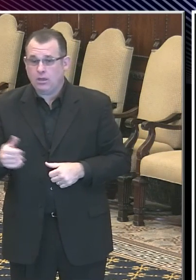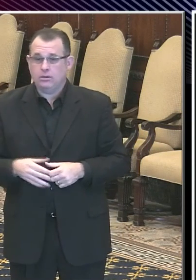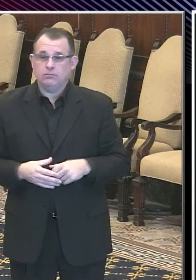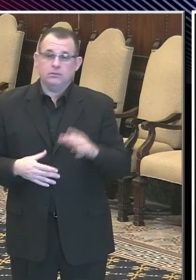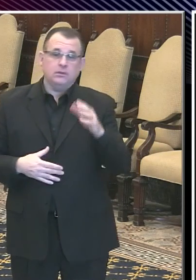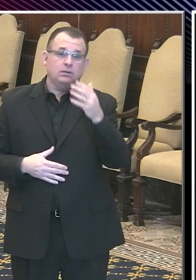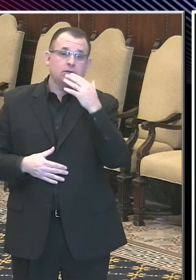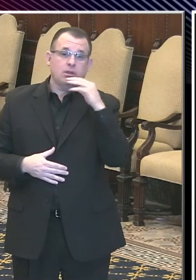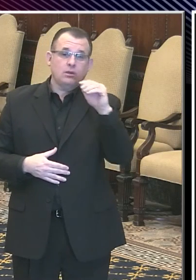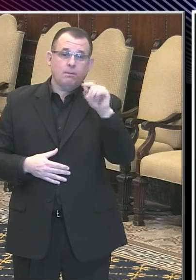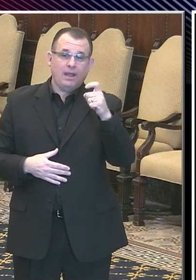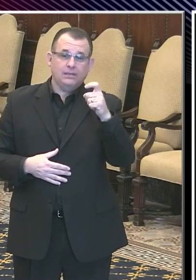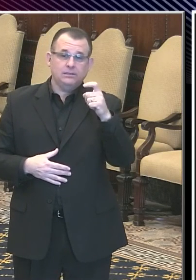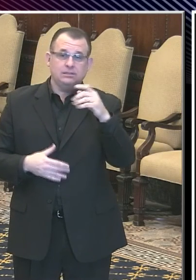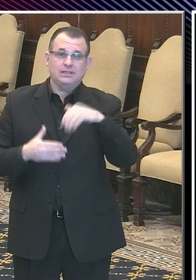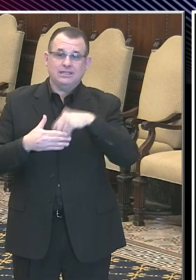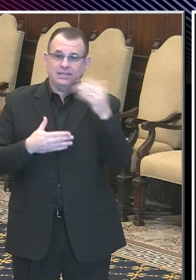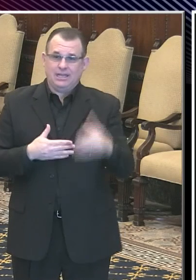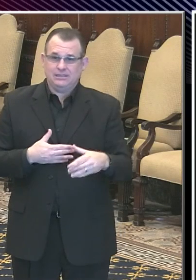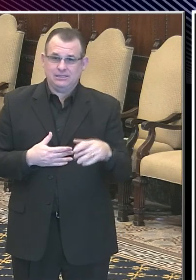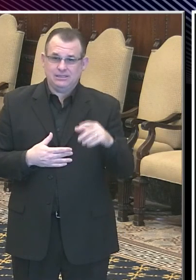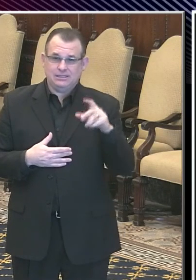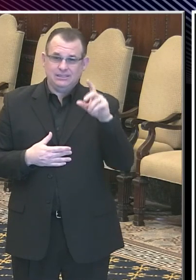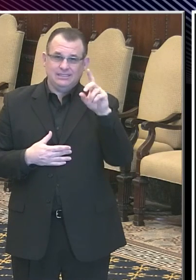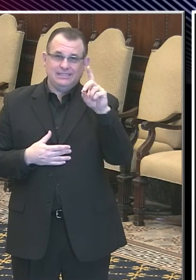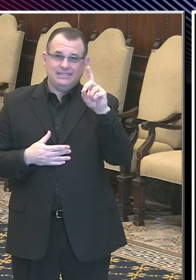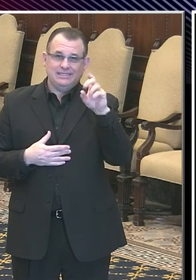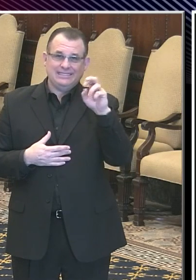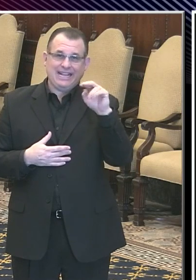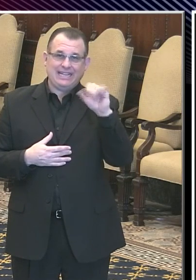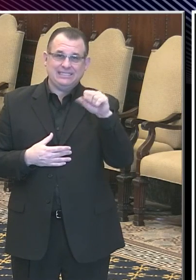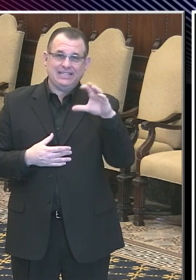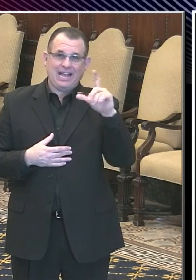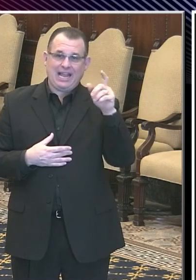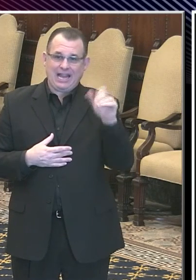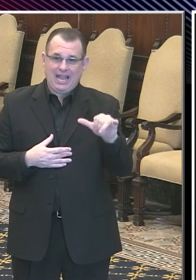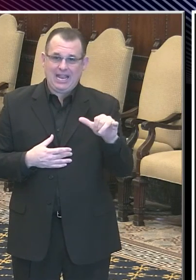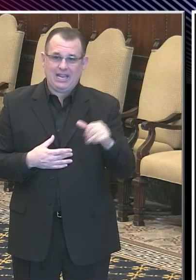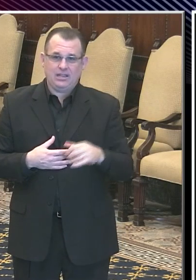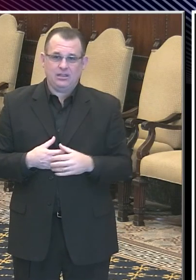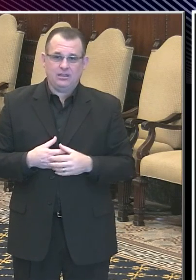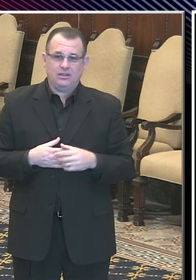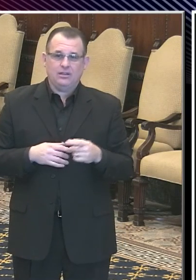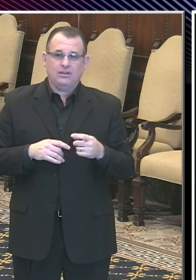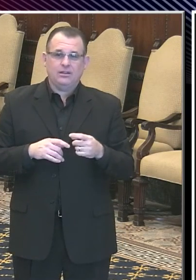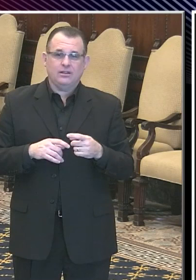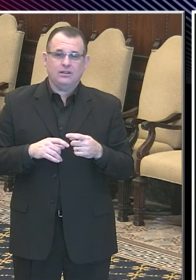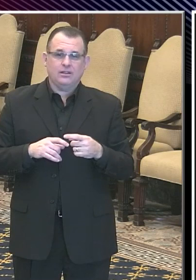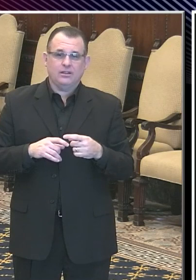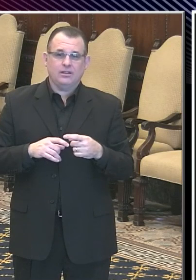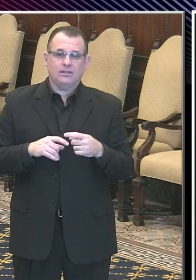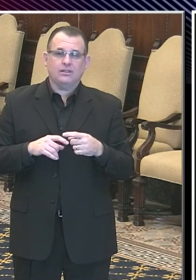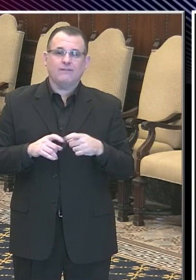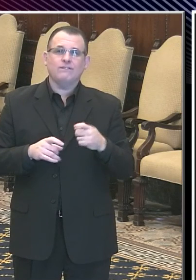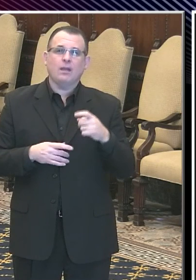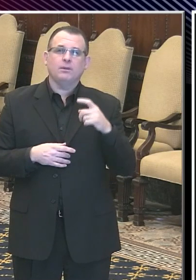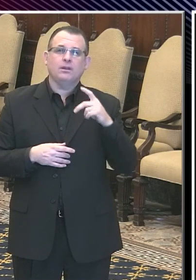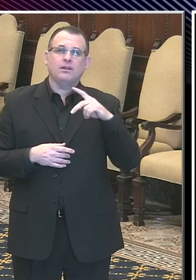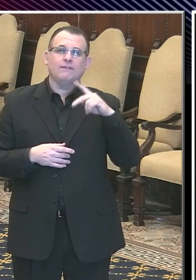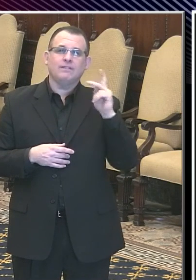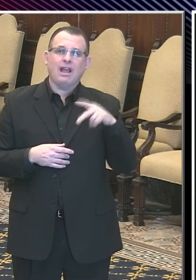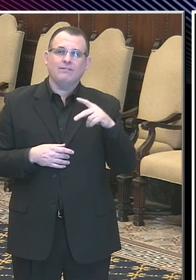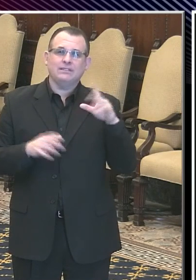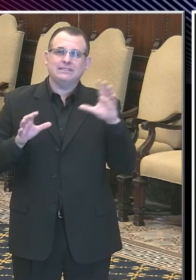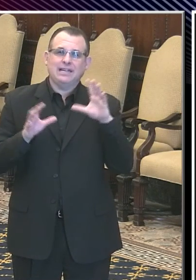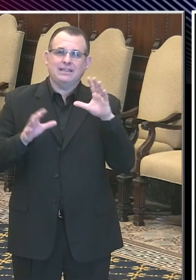Clay at the Philadelphia Sunday Sun. Denise? Hi, my question's for the mayor, and it concerns the